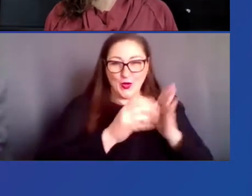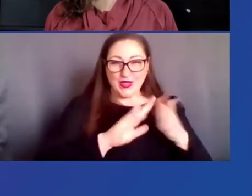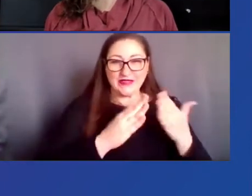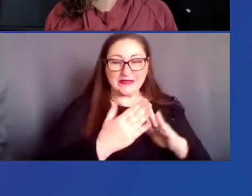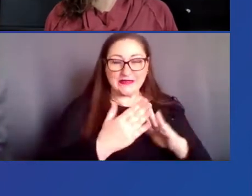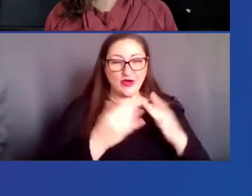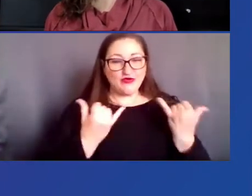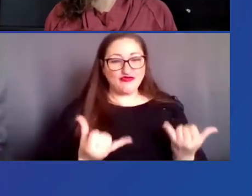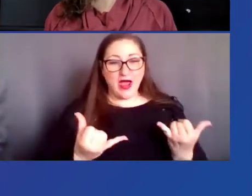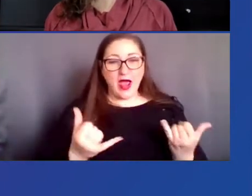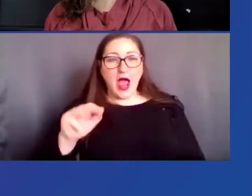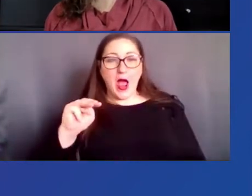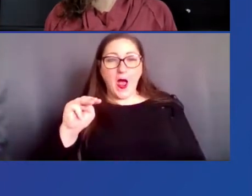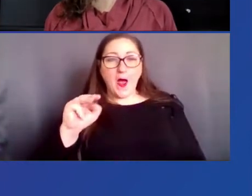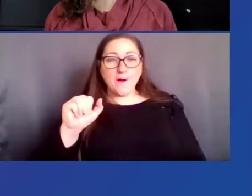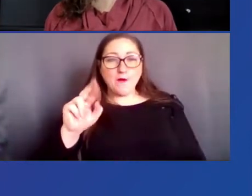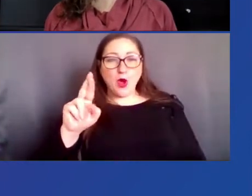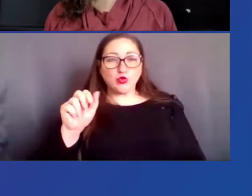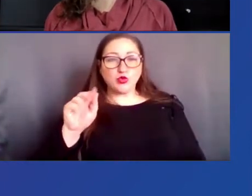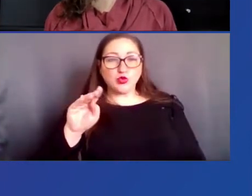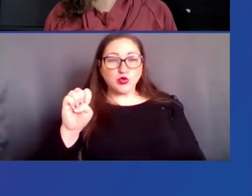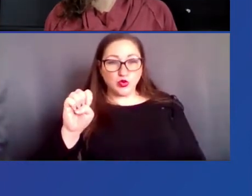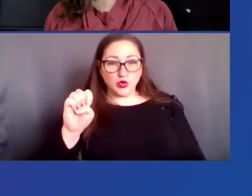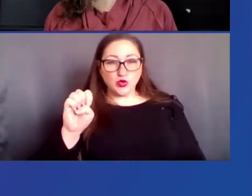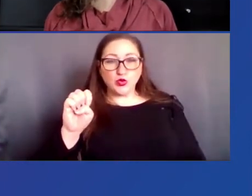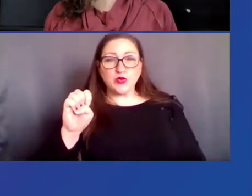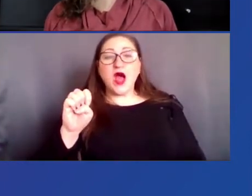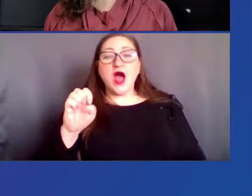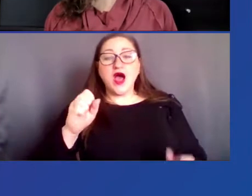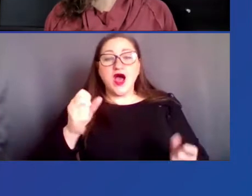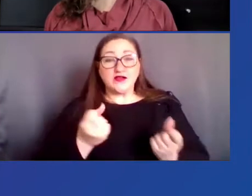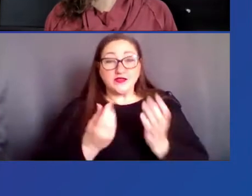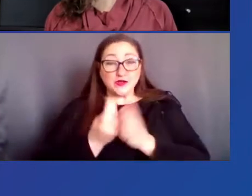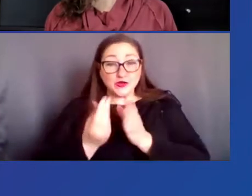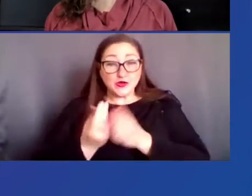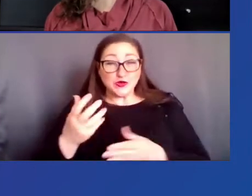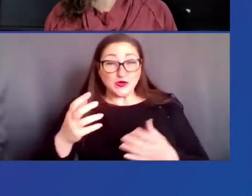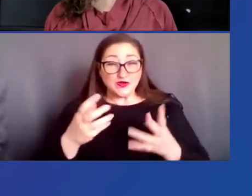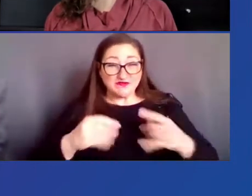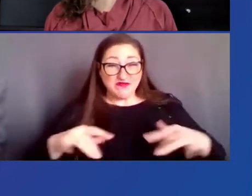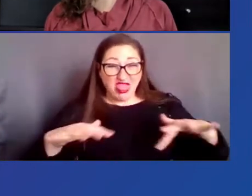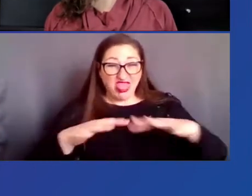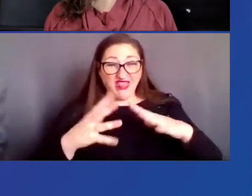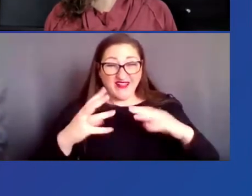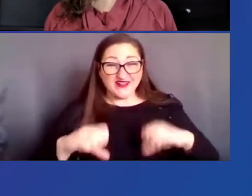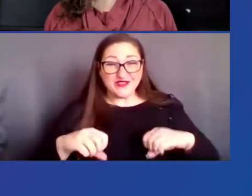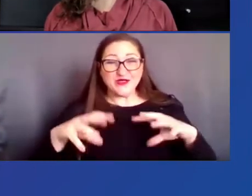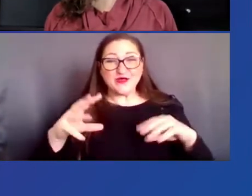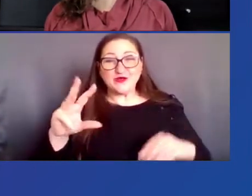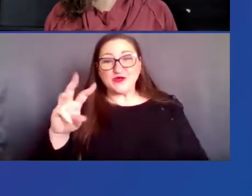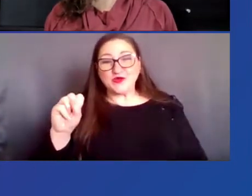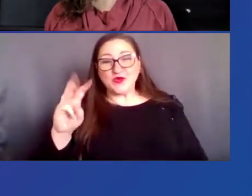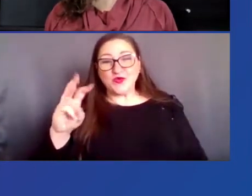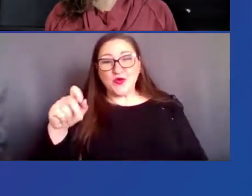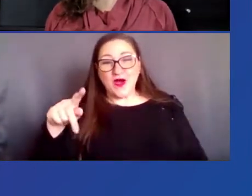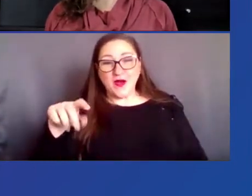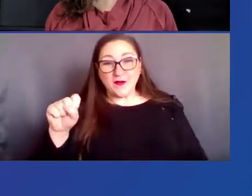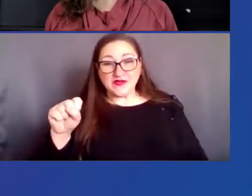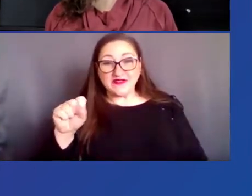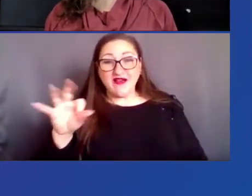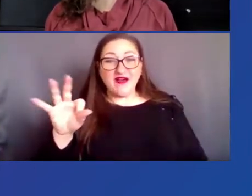the maroon swamps of South Florida. I am standing upon Palino,